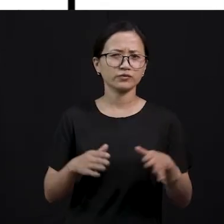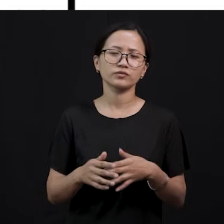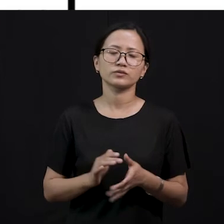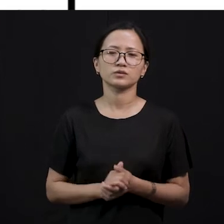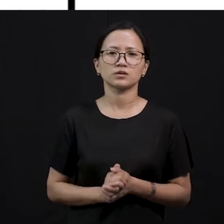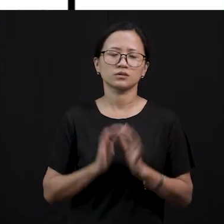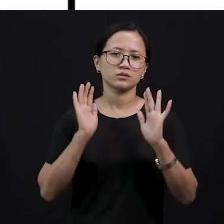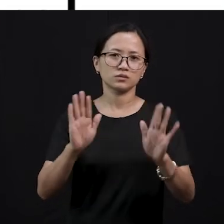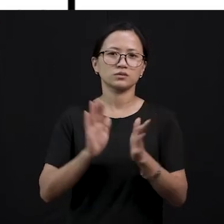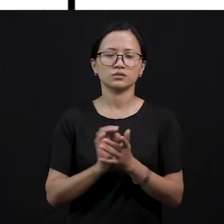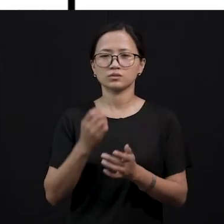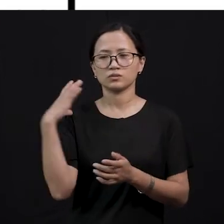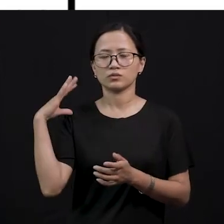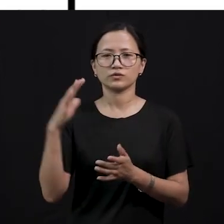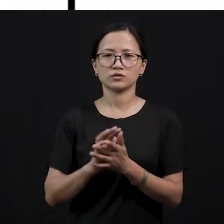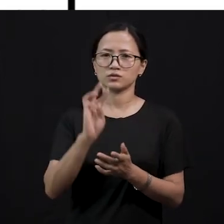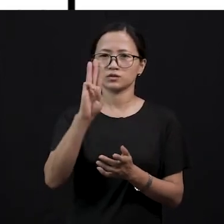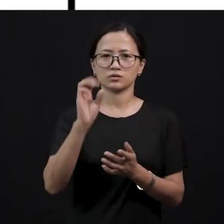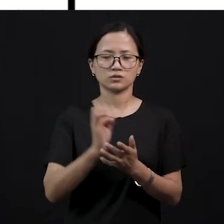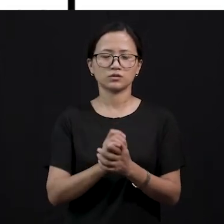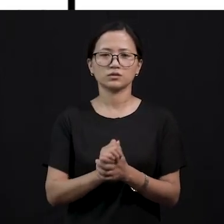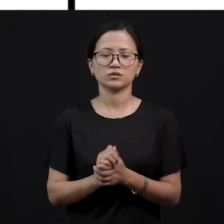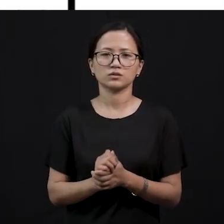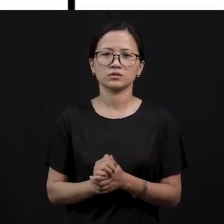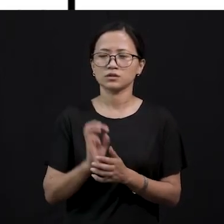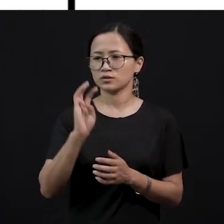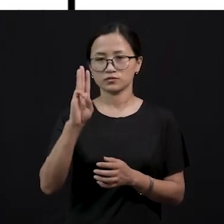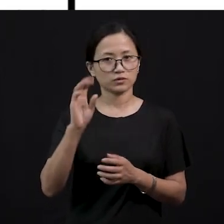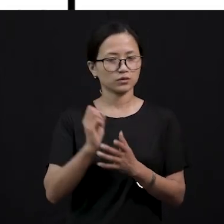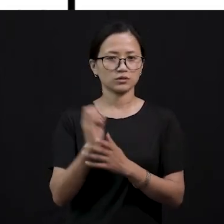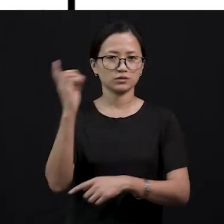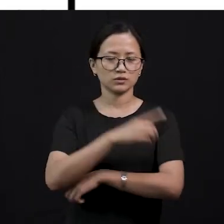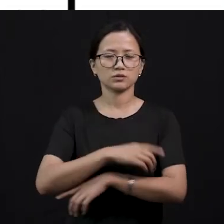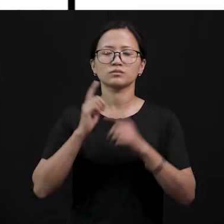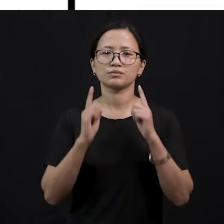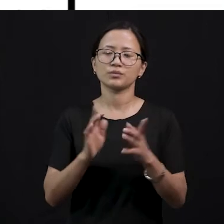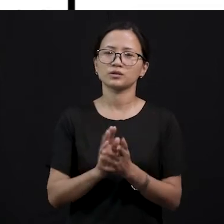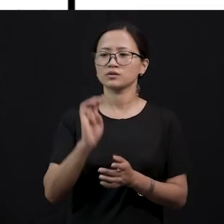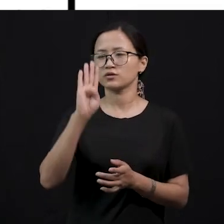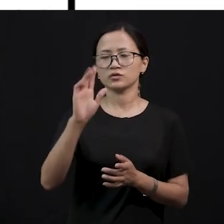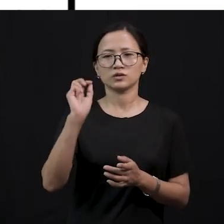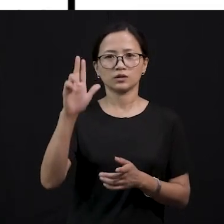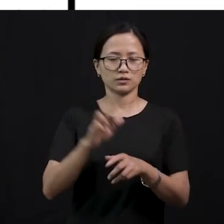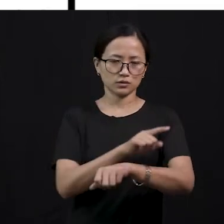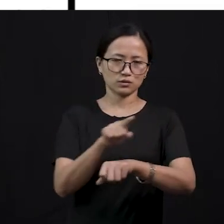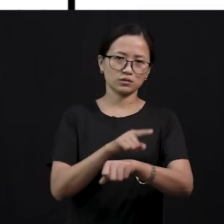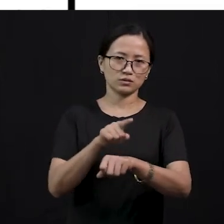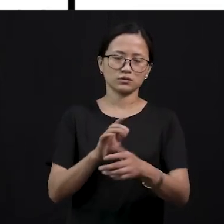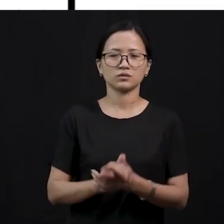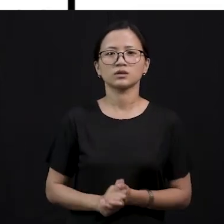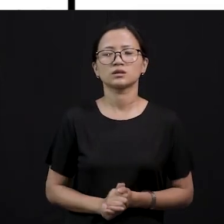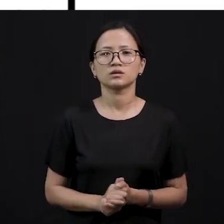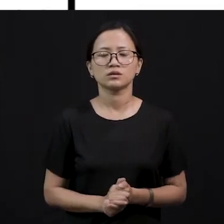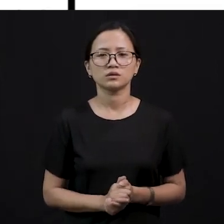then you don't have to even wait for 30 days, it is just 48 hours. 35 days where a request is